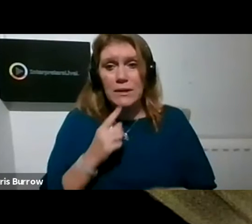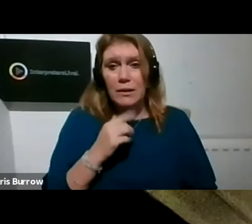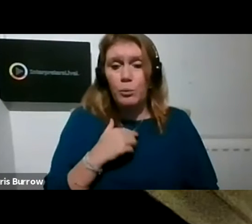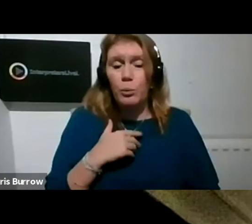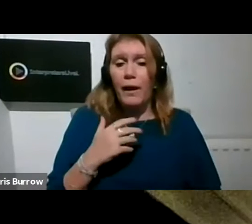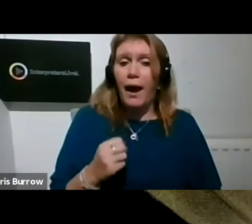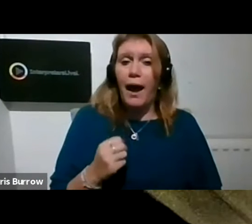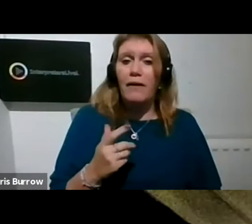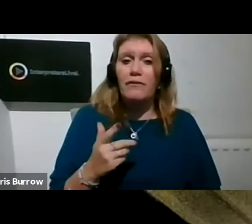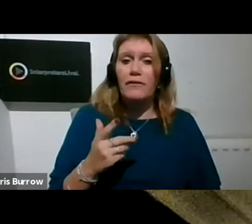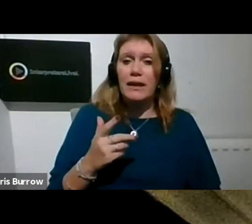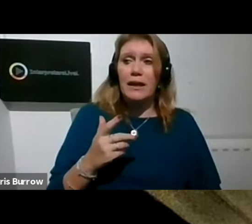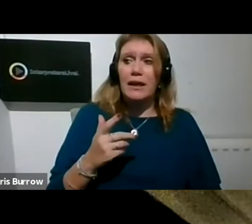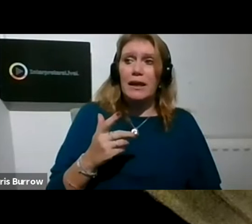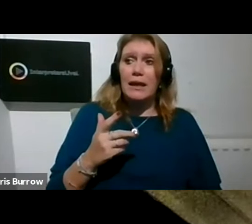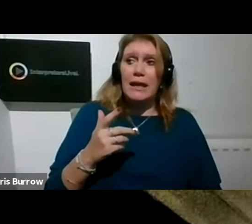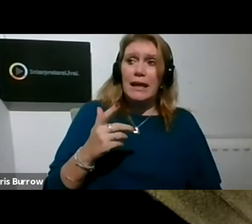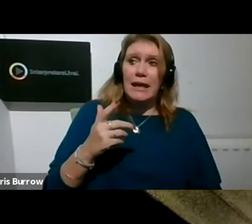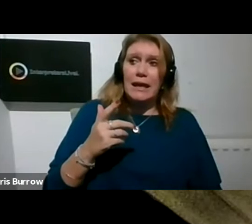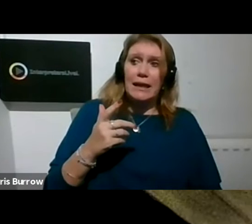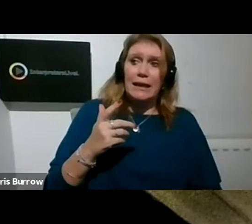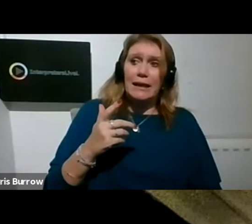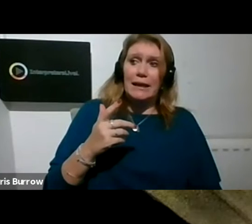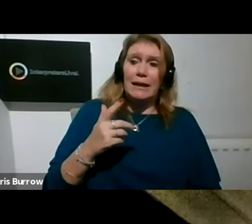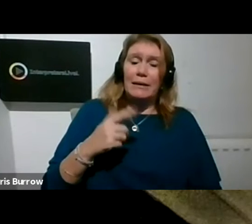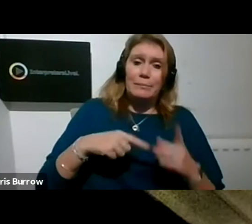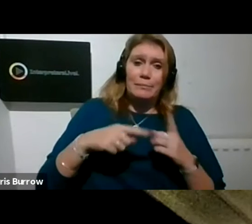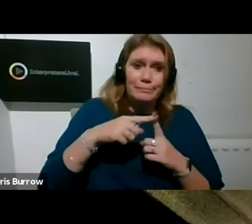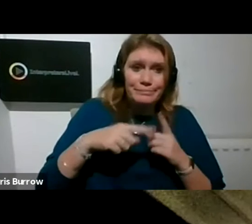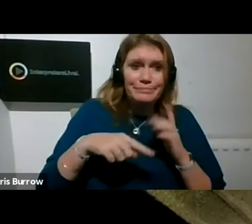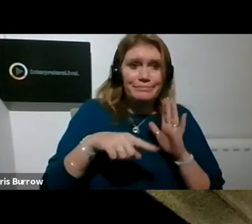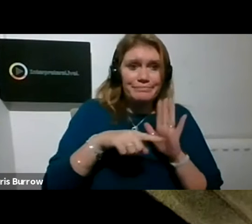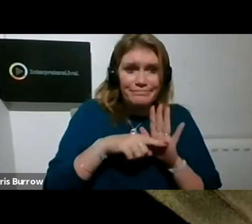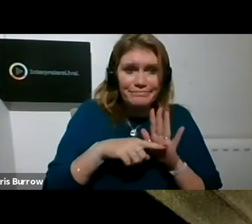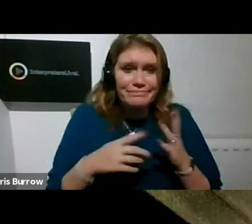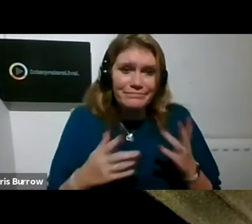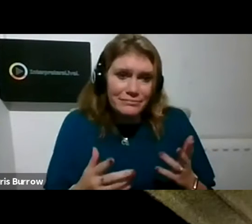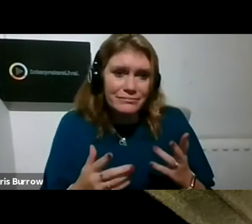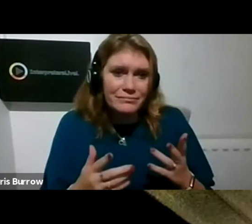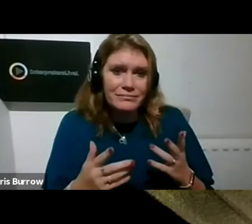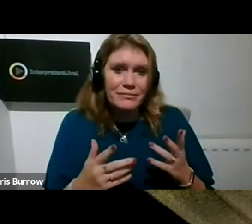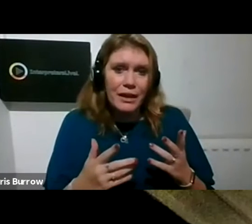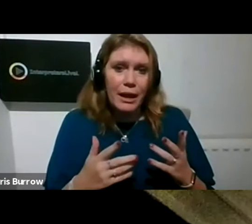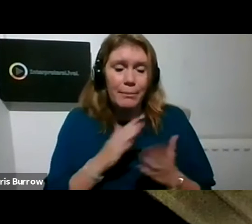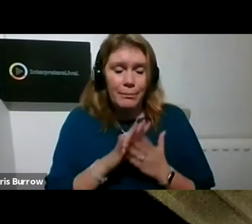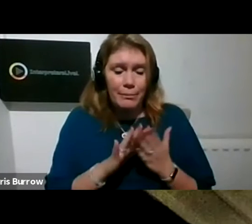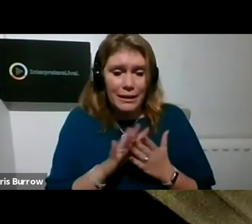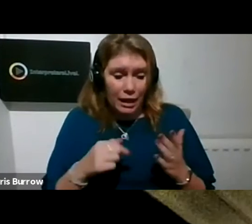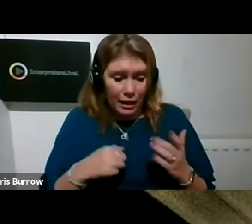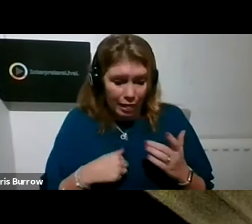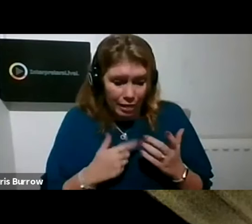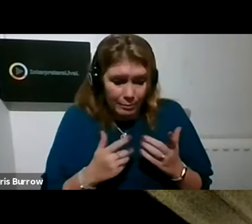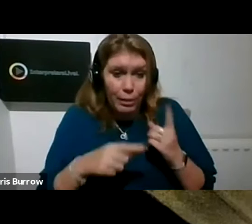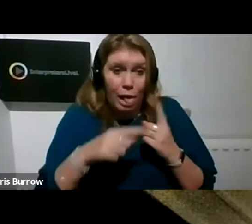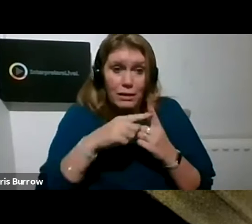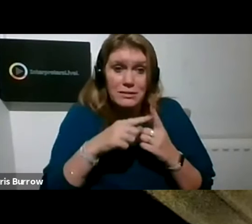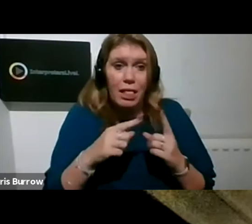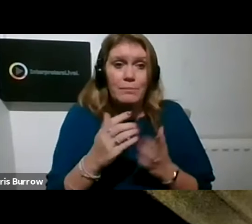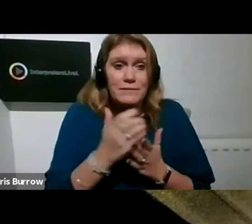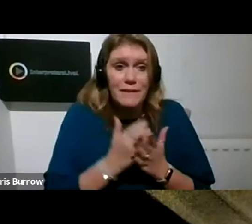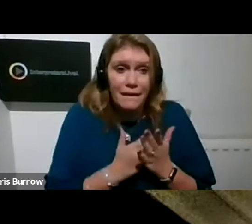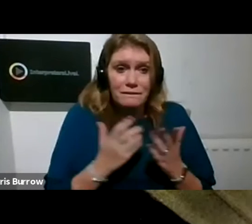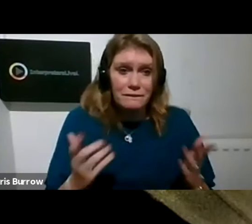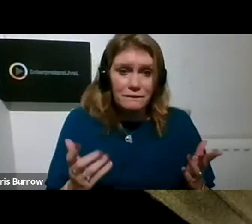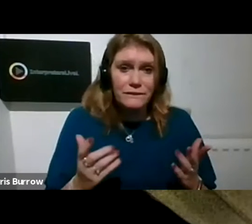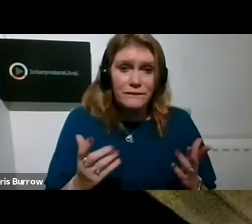online. The principal gain is that we're safe and we can do it in the first place. I know that it came out to rave reviews at the